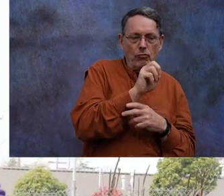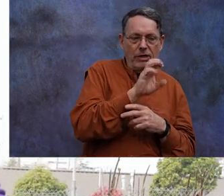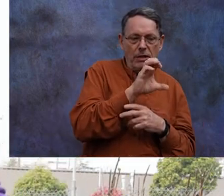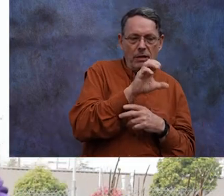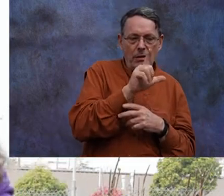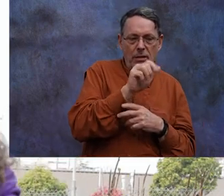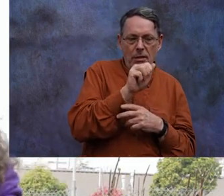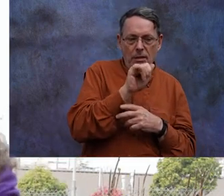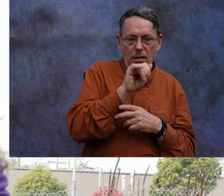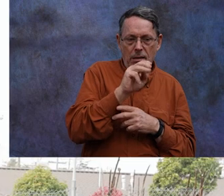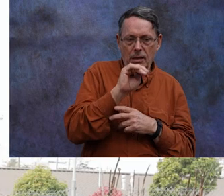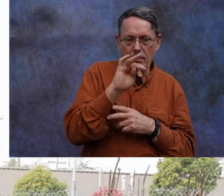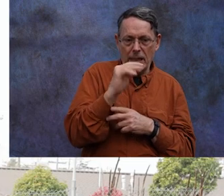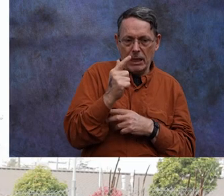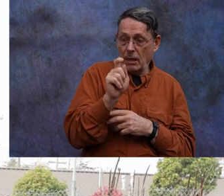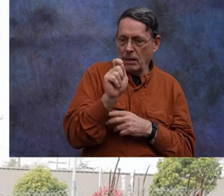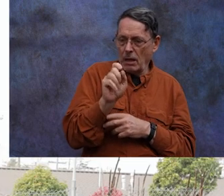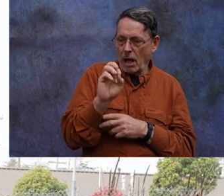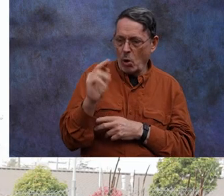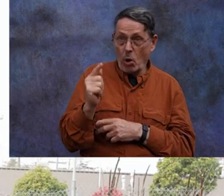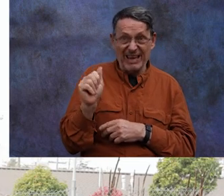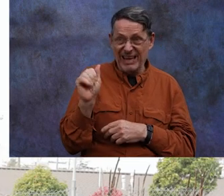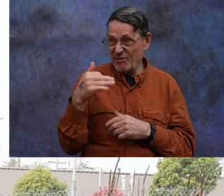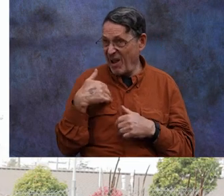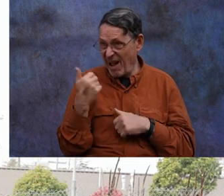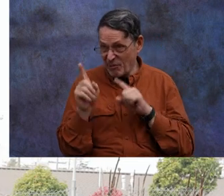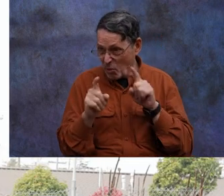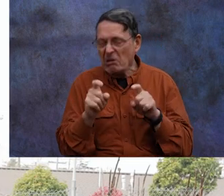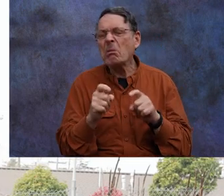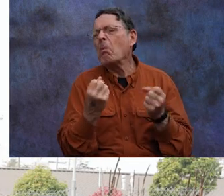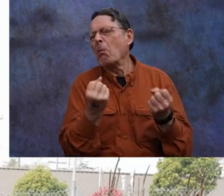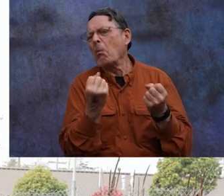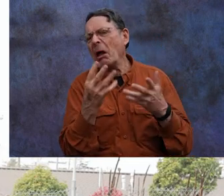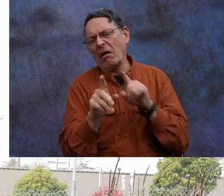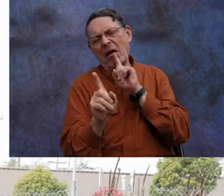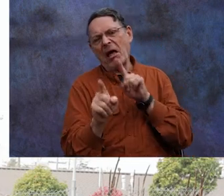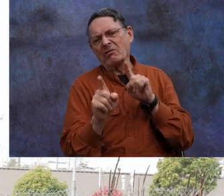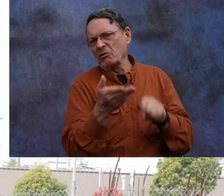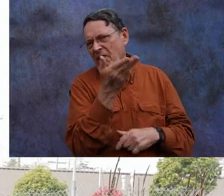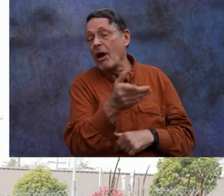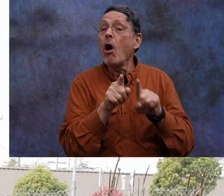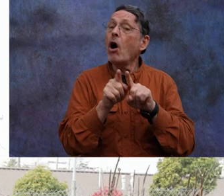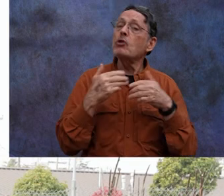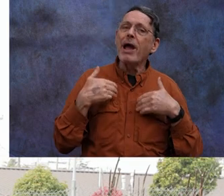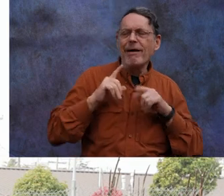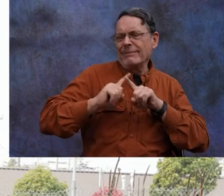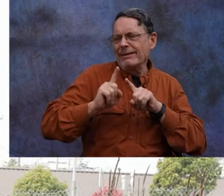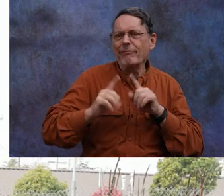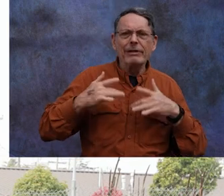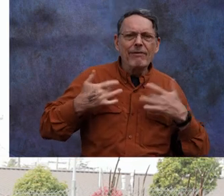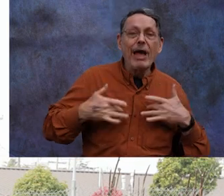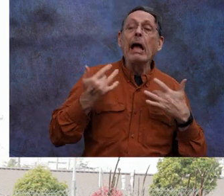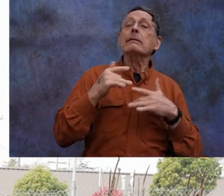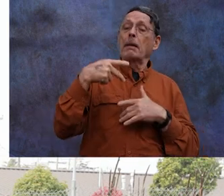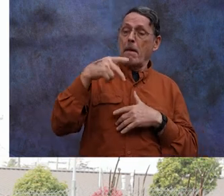reclaiming.org. So many questions can be answered there. There are also family camps, pagan family